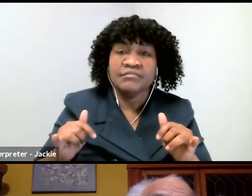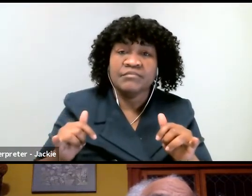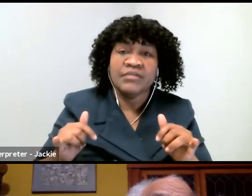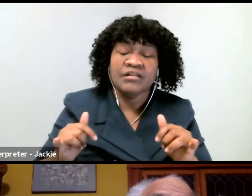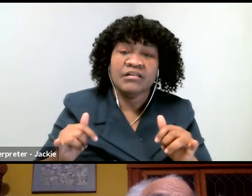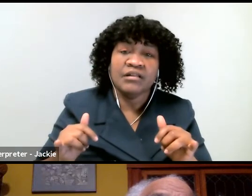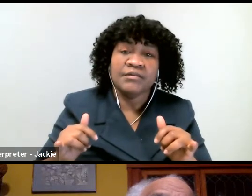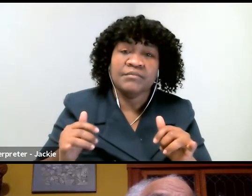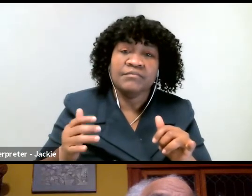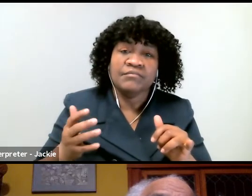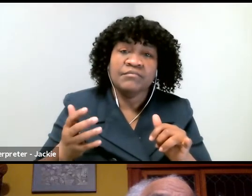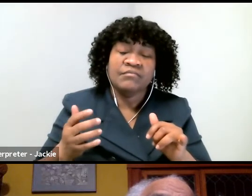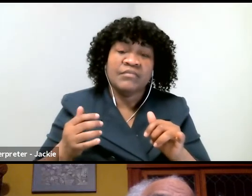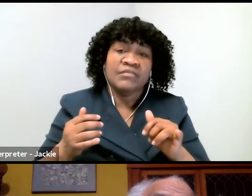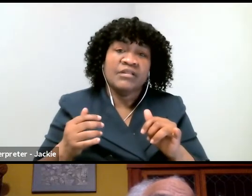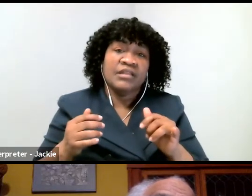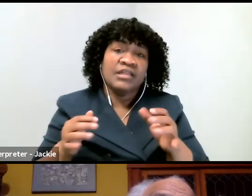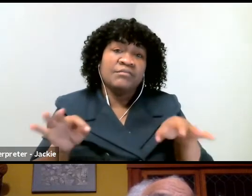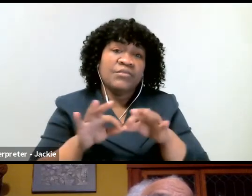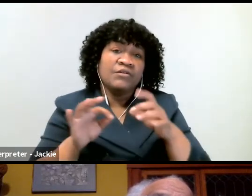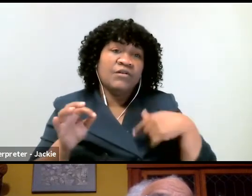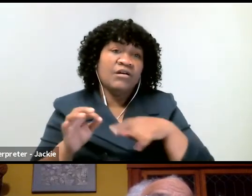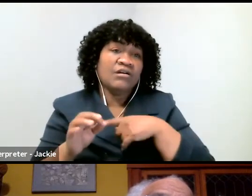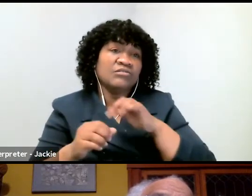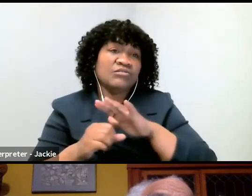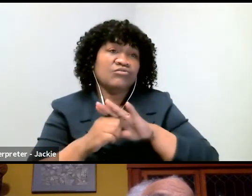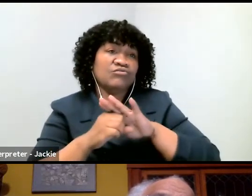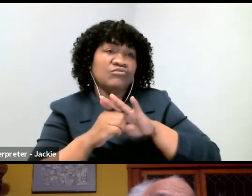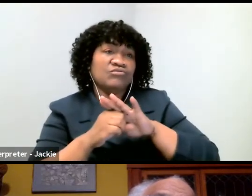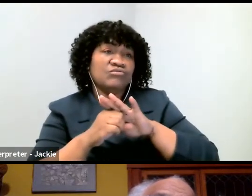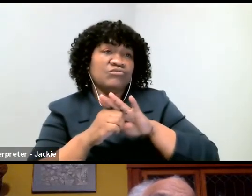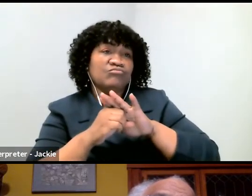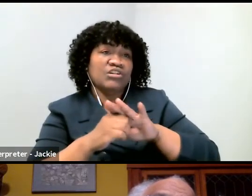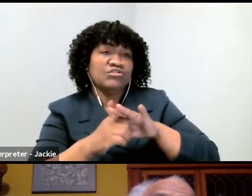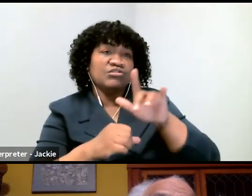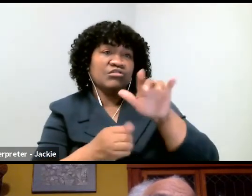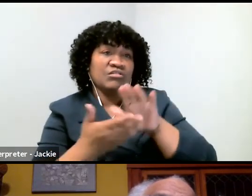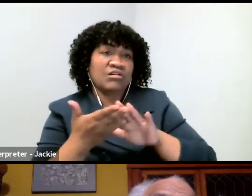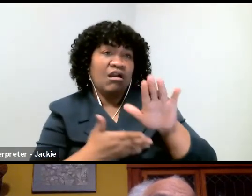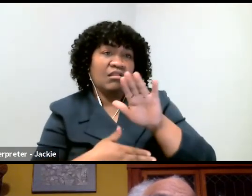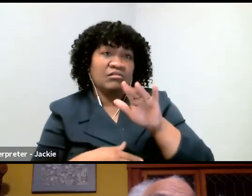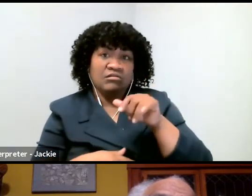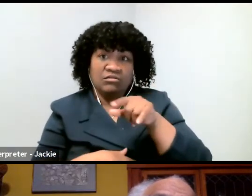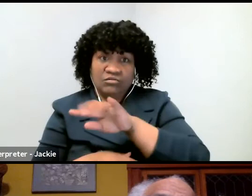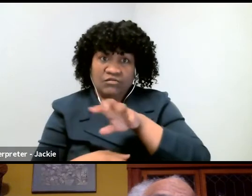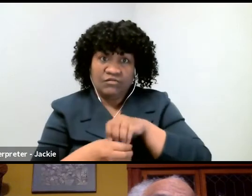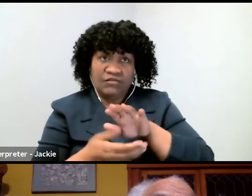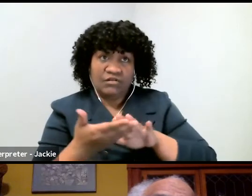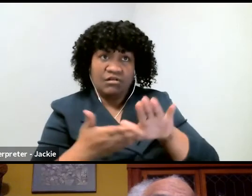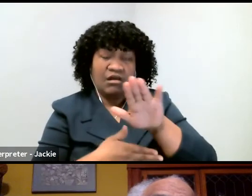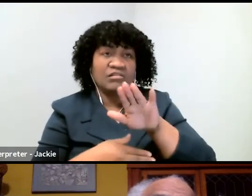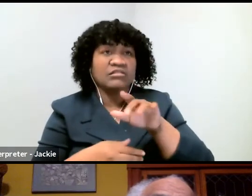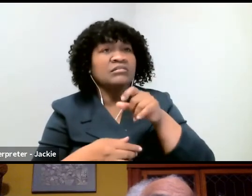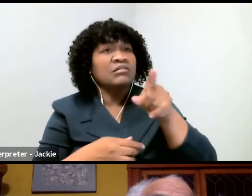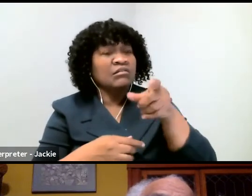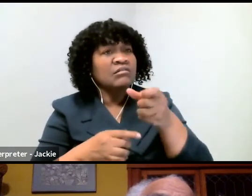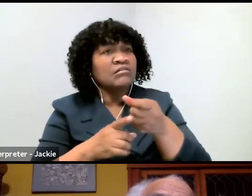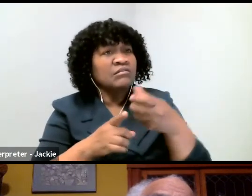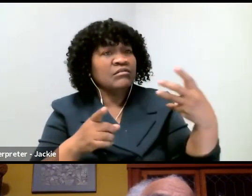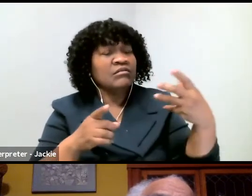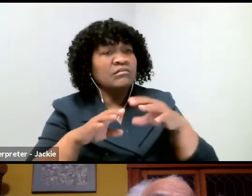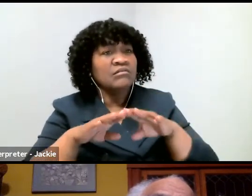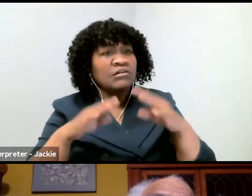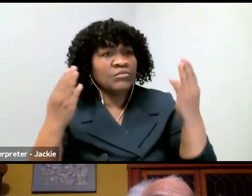you know, pressuring the institution that one was in to, you know, to expand, you know, to open